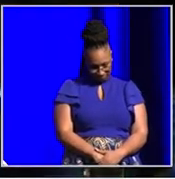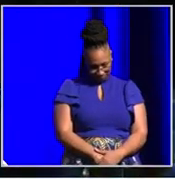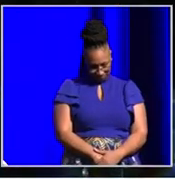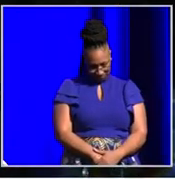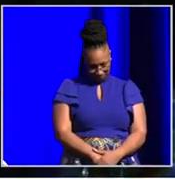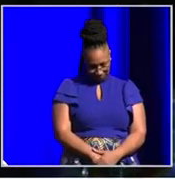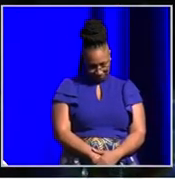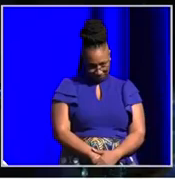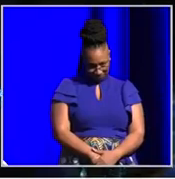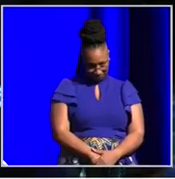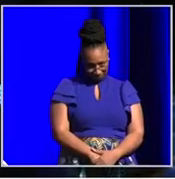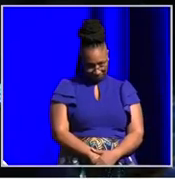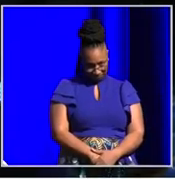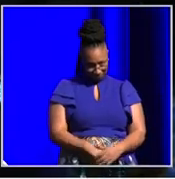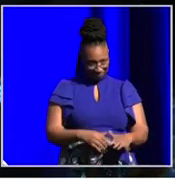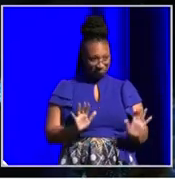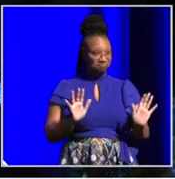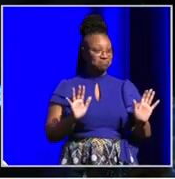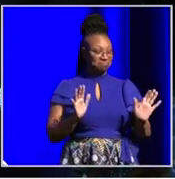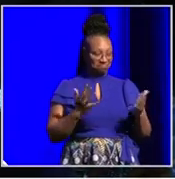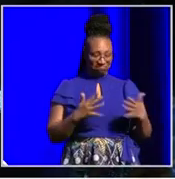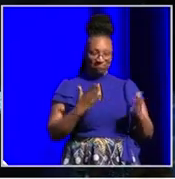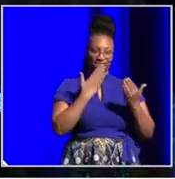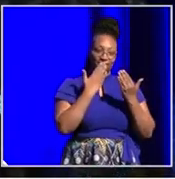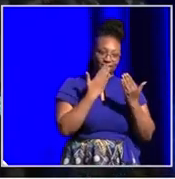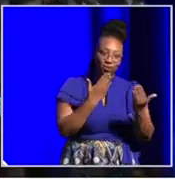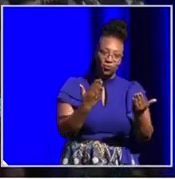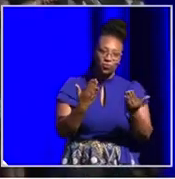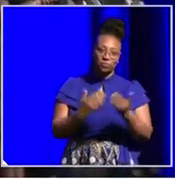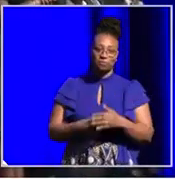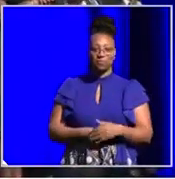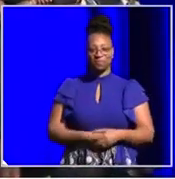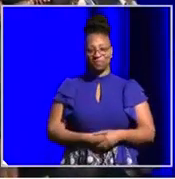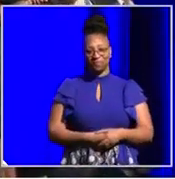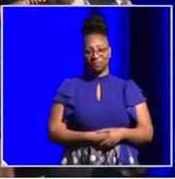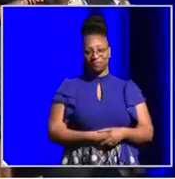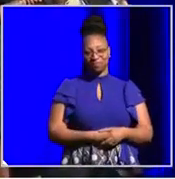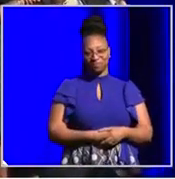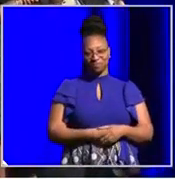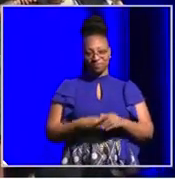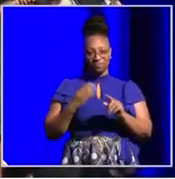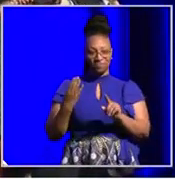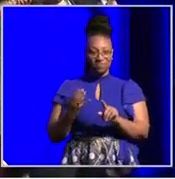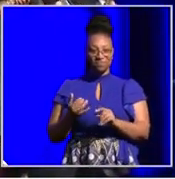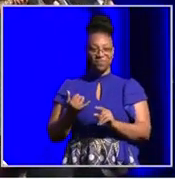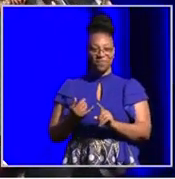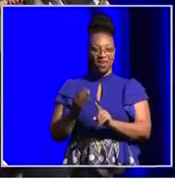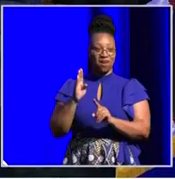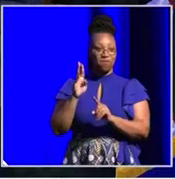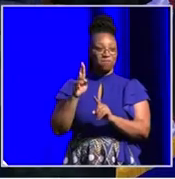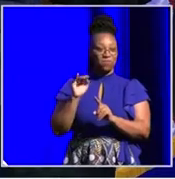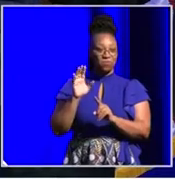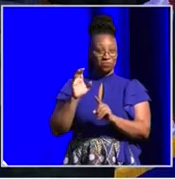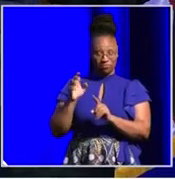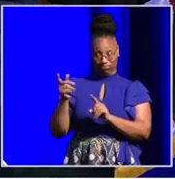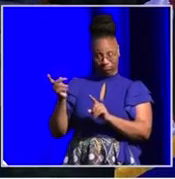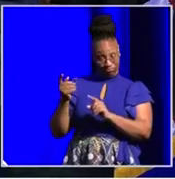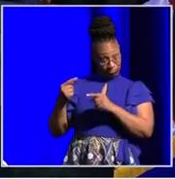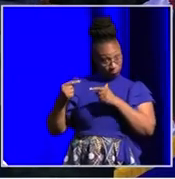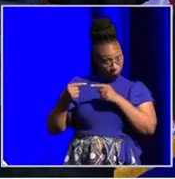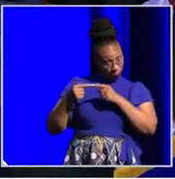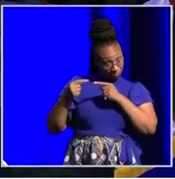Thank you. Thank you. Bruce and I were competitors, but we were not enemies. It was a great time to spend time with